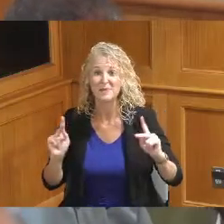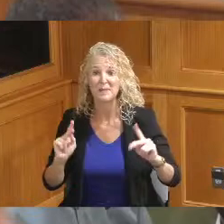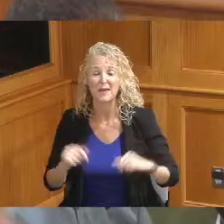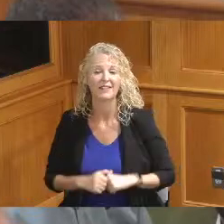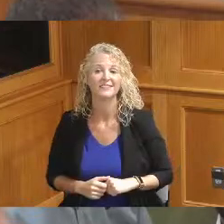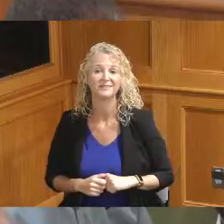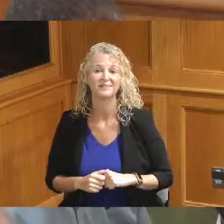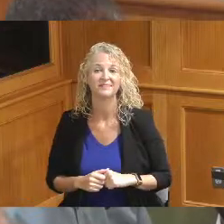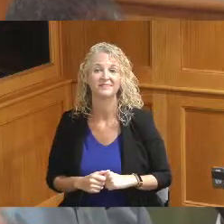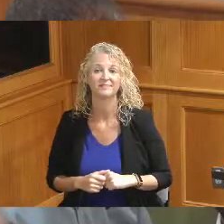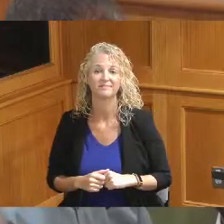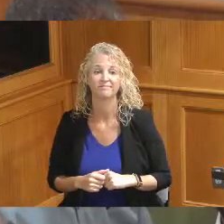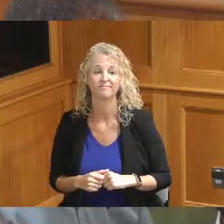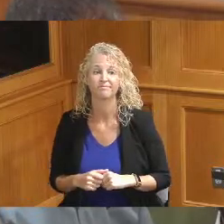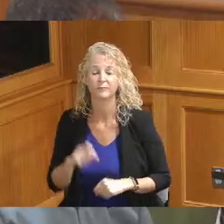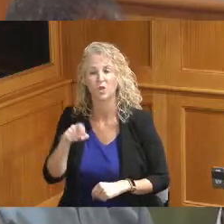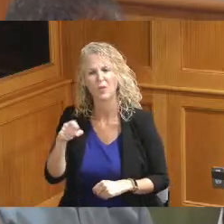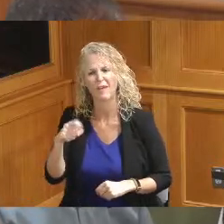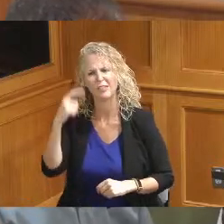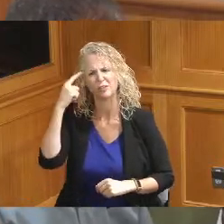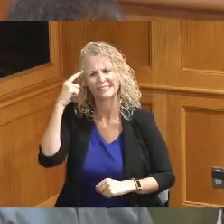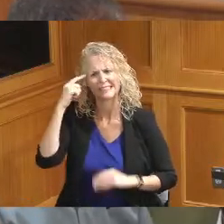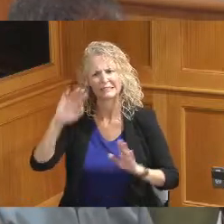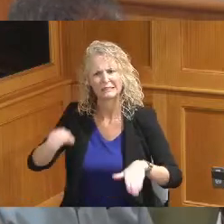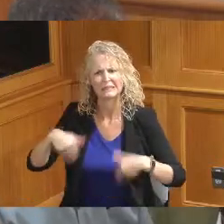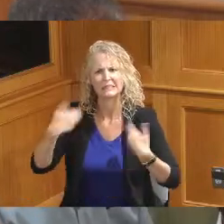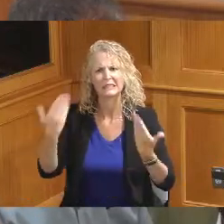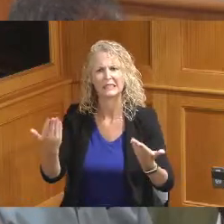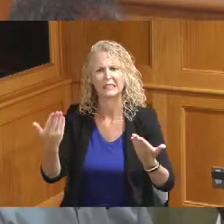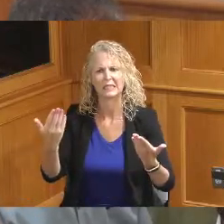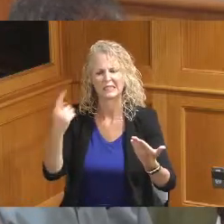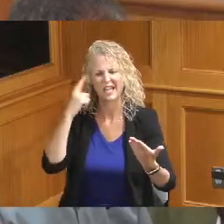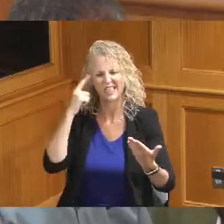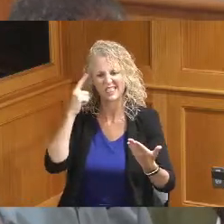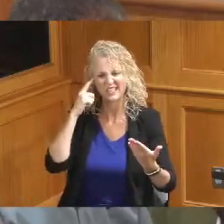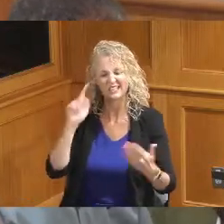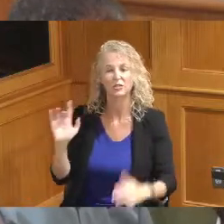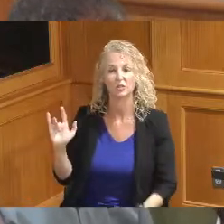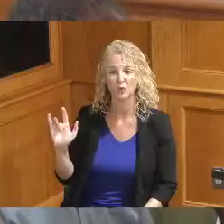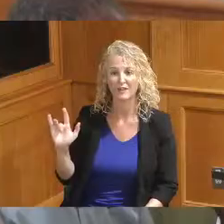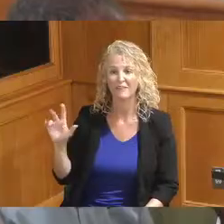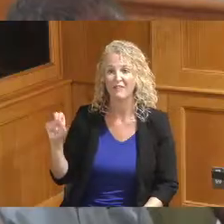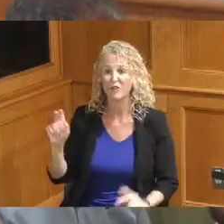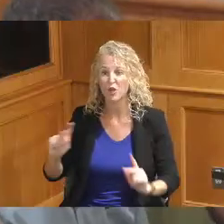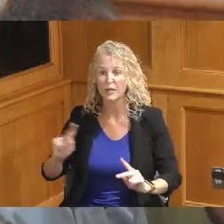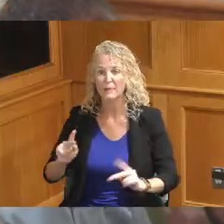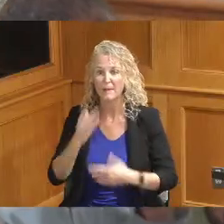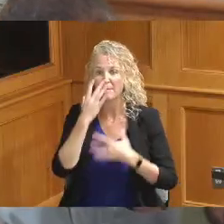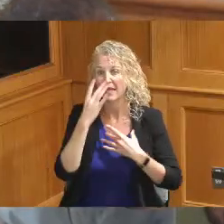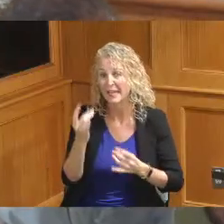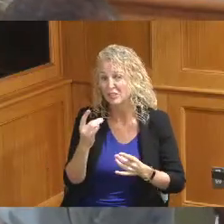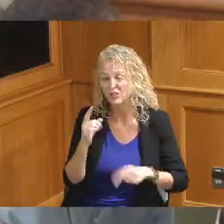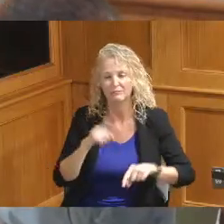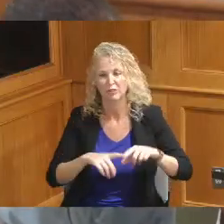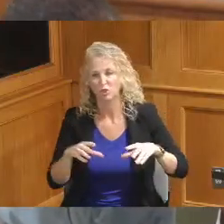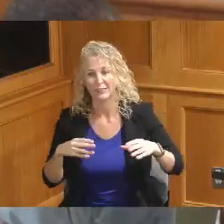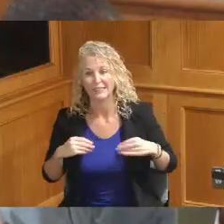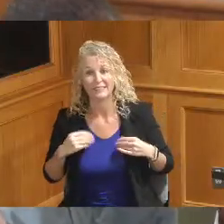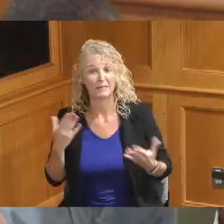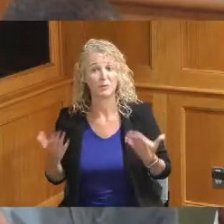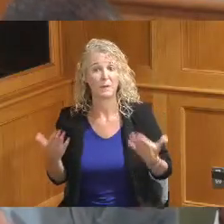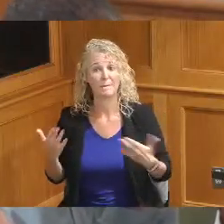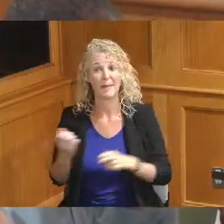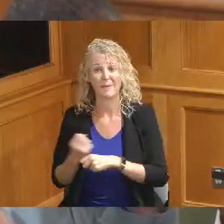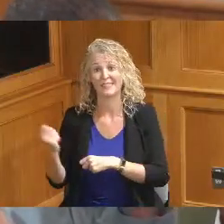board because we had to not allow about 25 or 30 young people who were interested. So maybe a